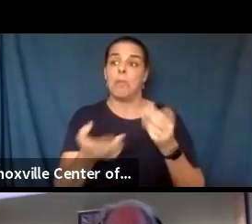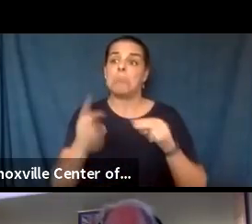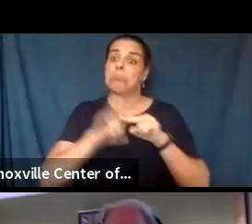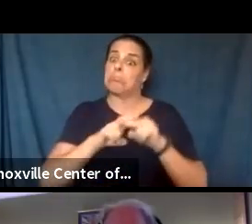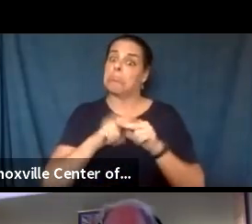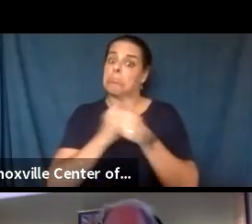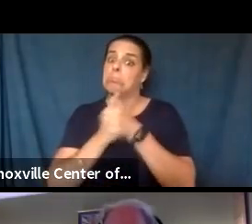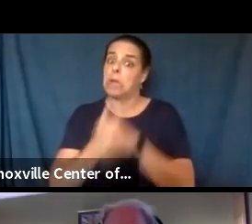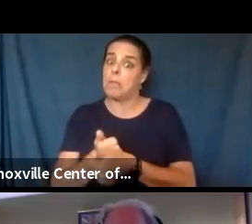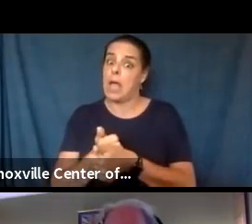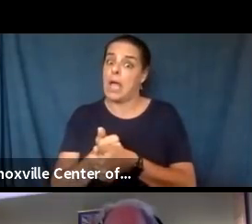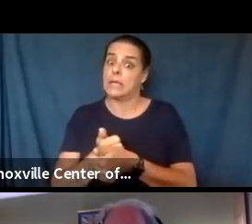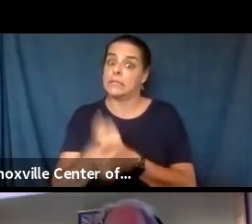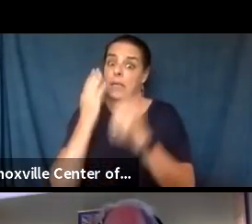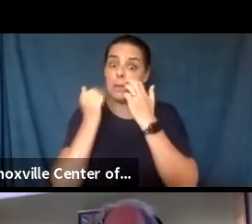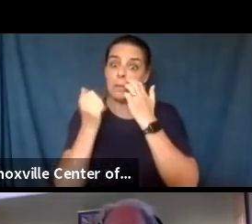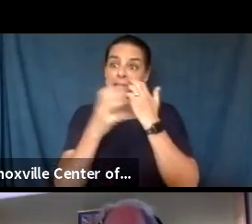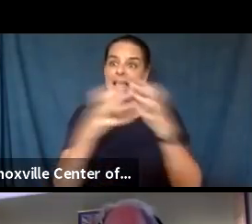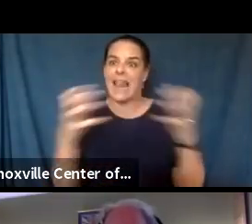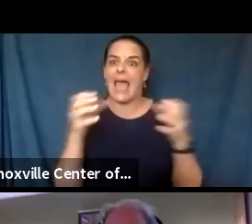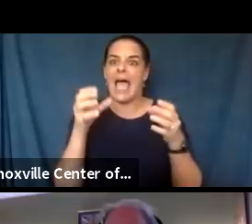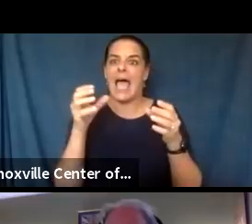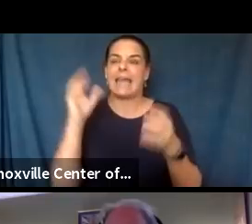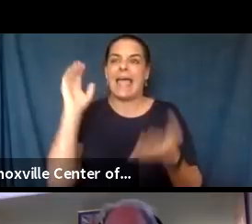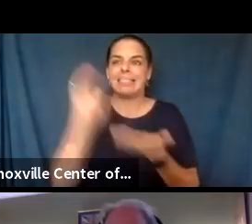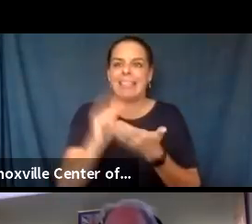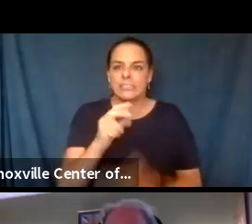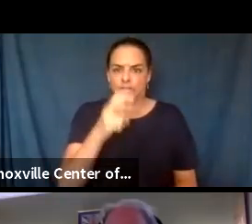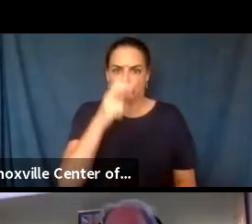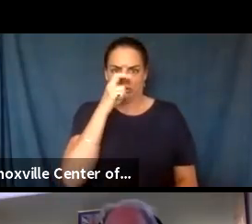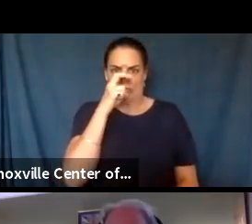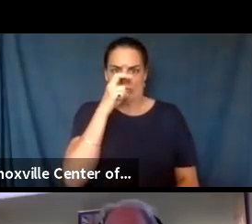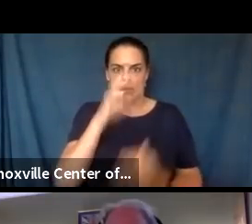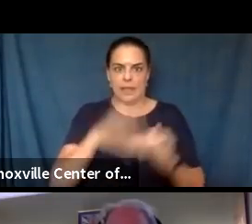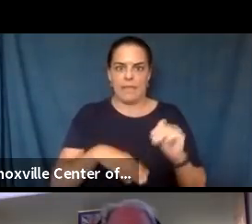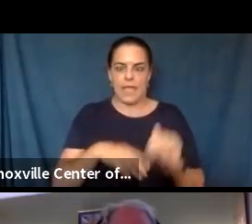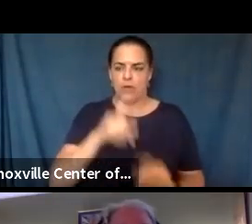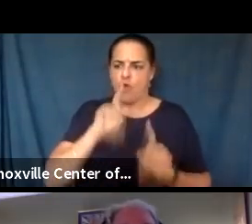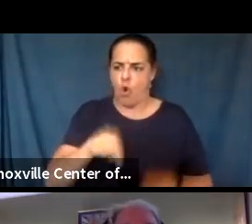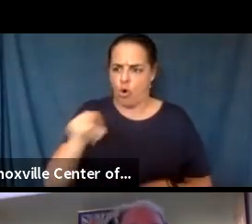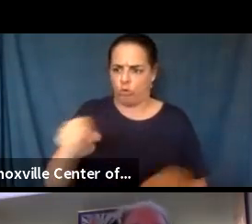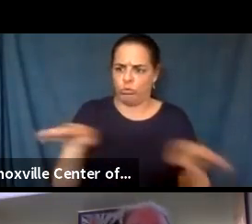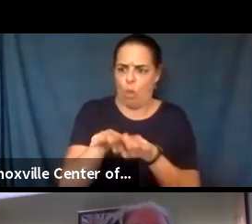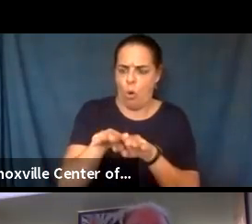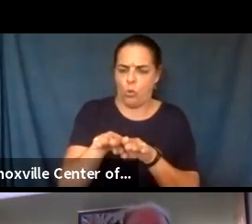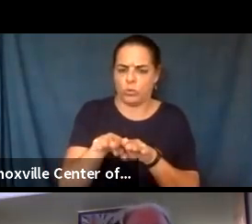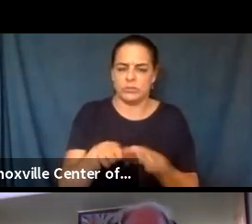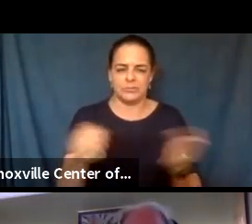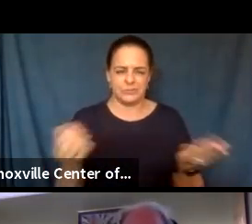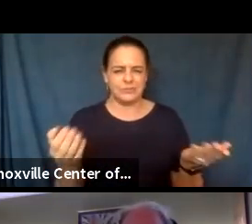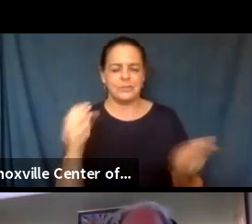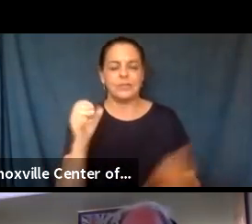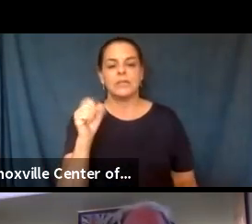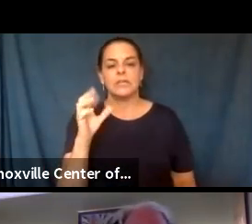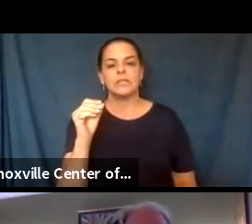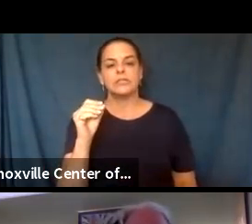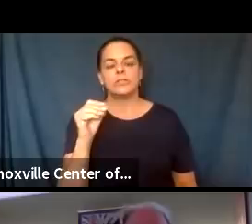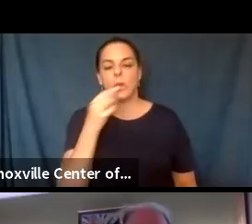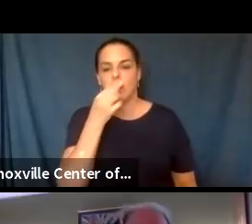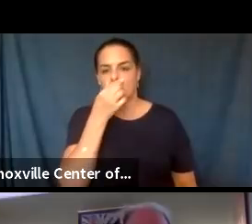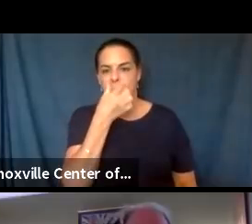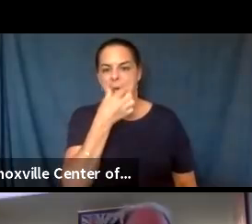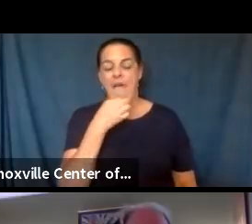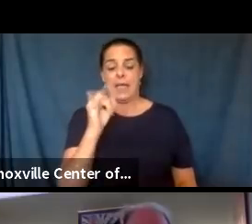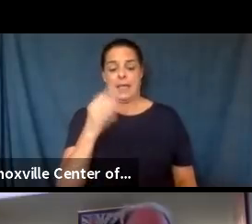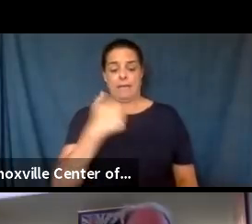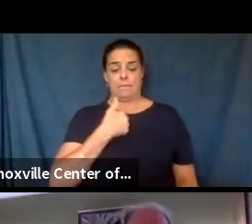because it's a lot less harsh than we're just going to shut you down. And so just coming at it, if I'm